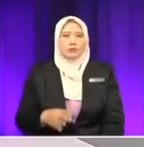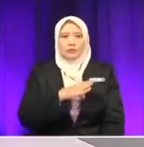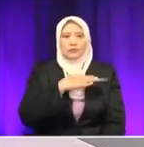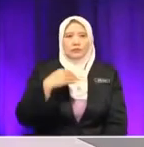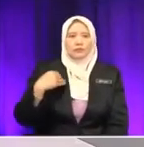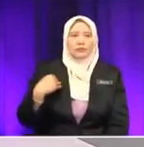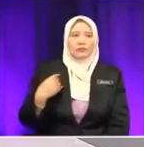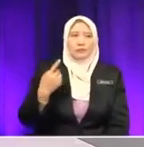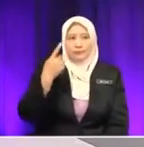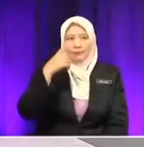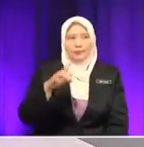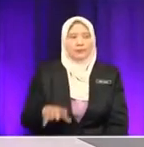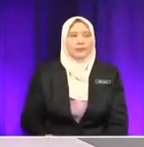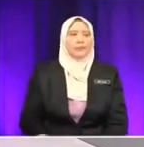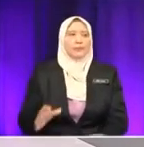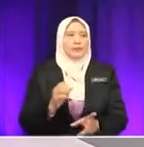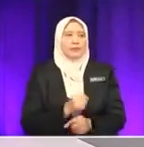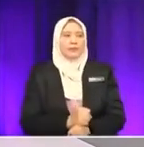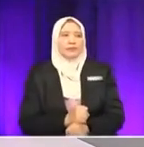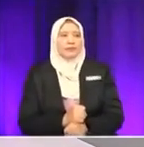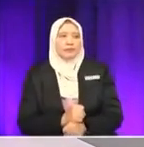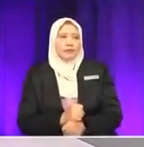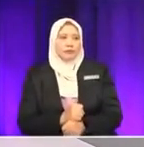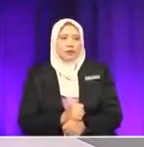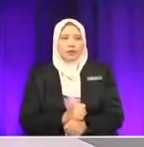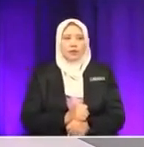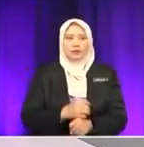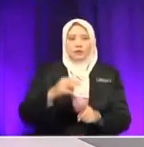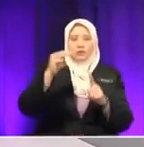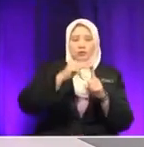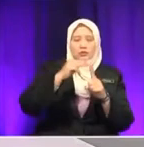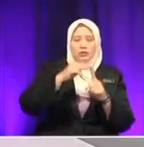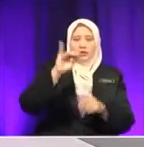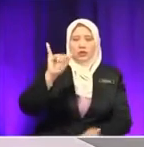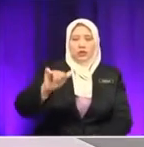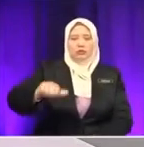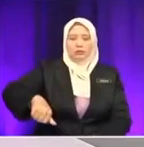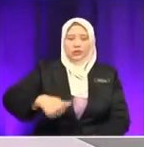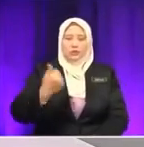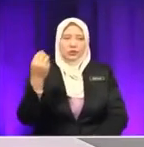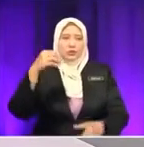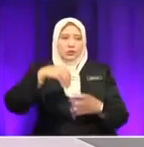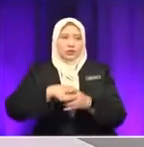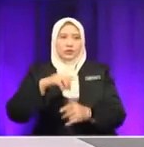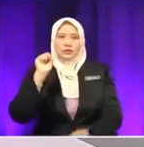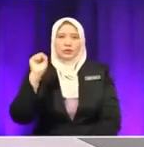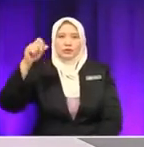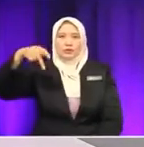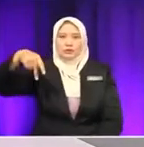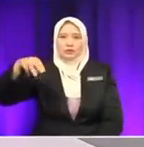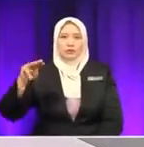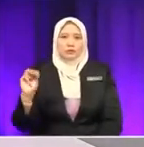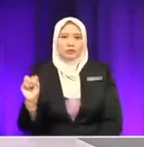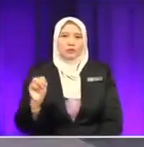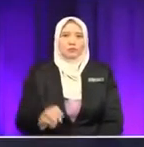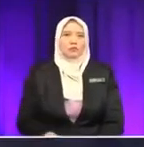with their marks in exam as well. I'm sure you are 6 weeks away, you know, very near to SPM. And anything else you would like to add